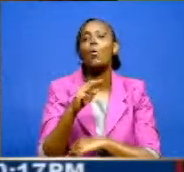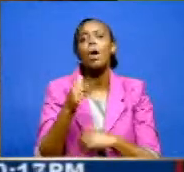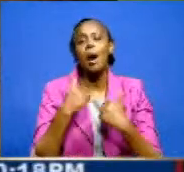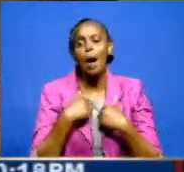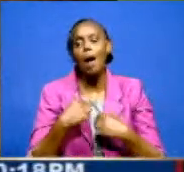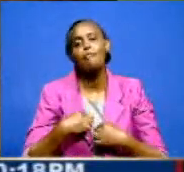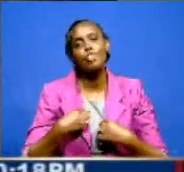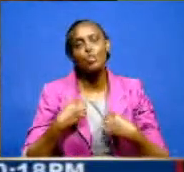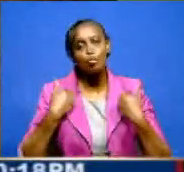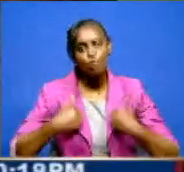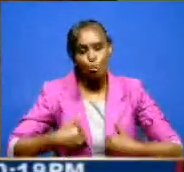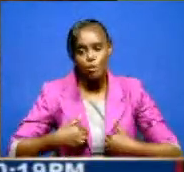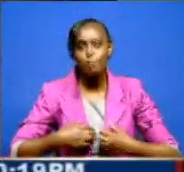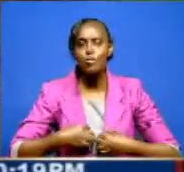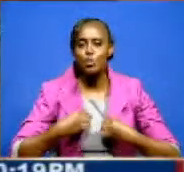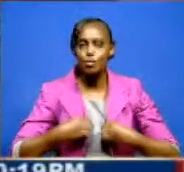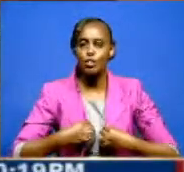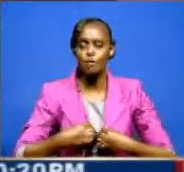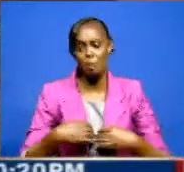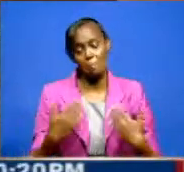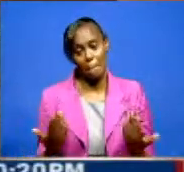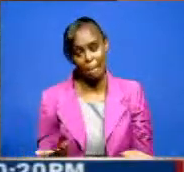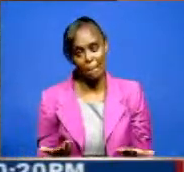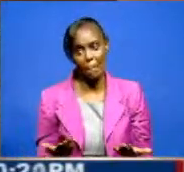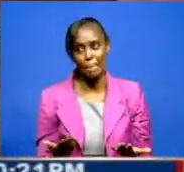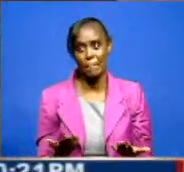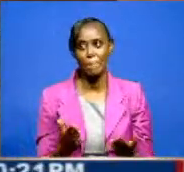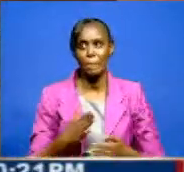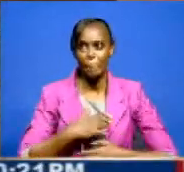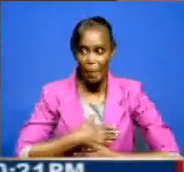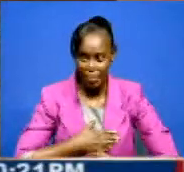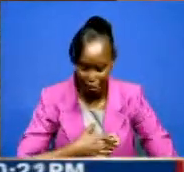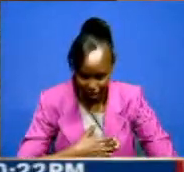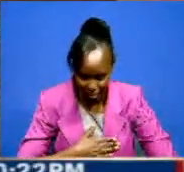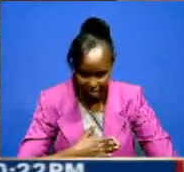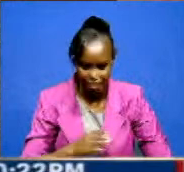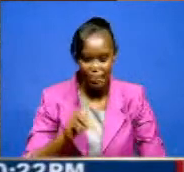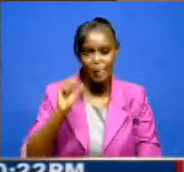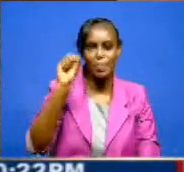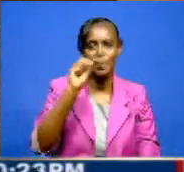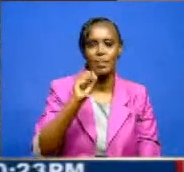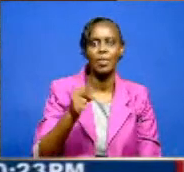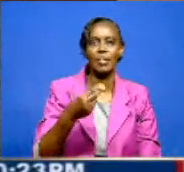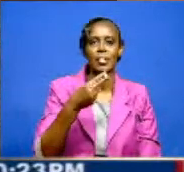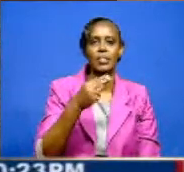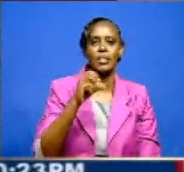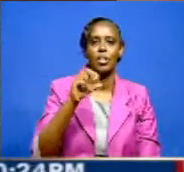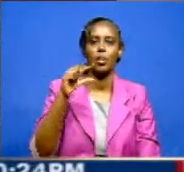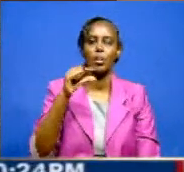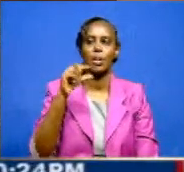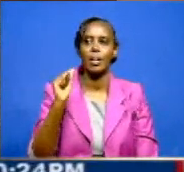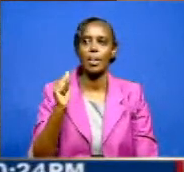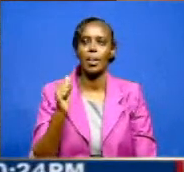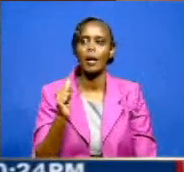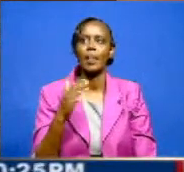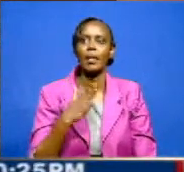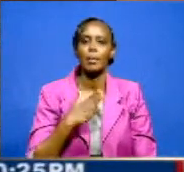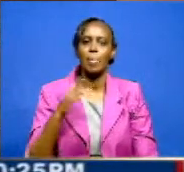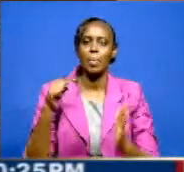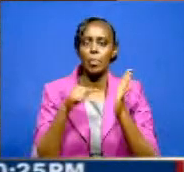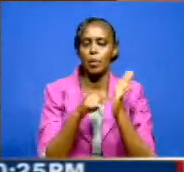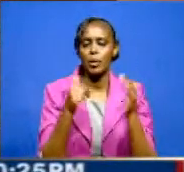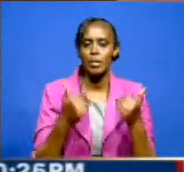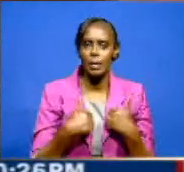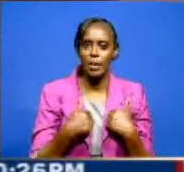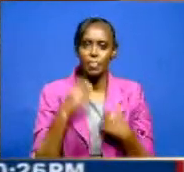uniform. Thank you, Mr. Speaker. Senator Masinza, Shionga. I was standing on a point of